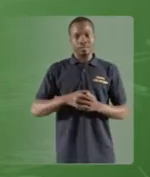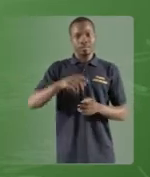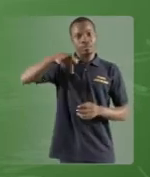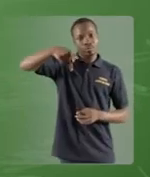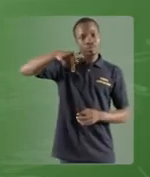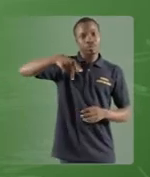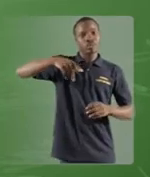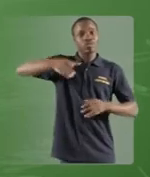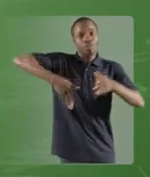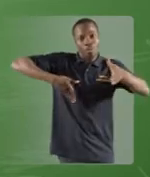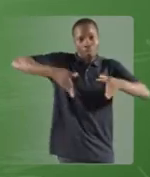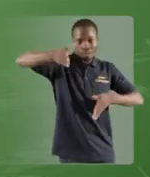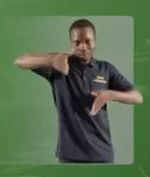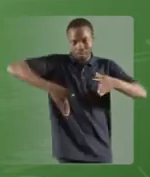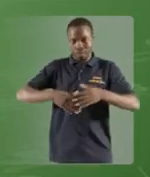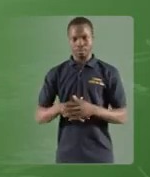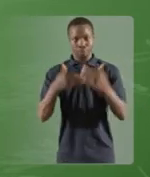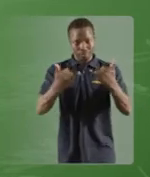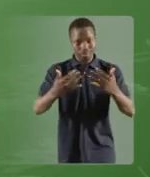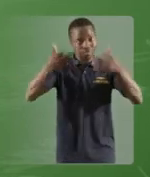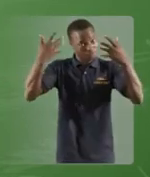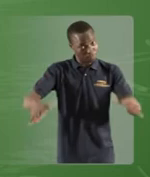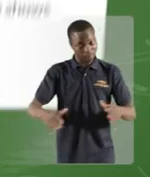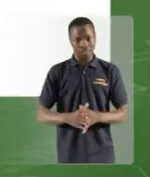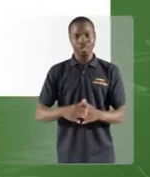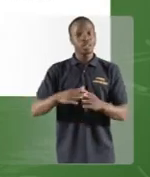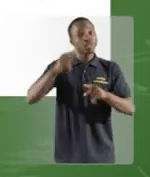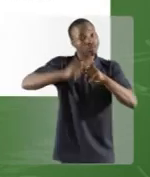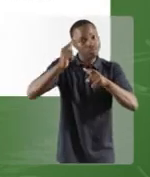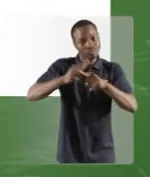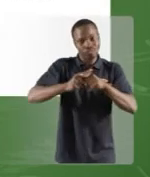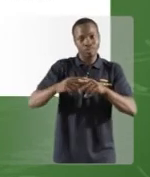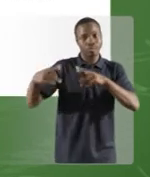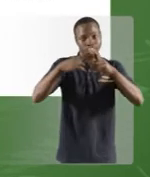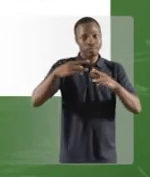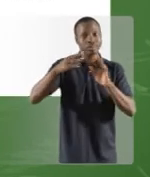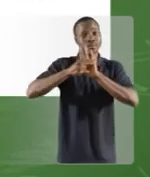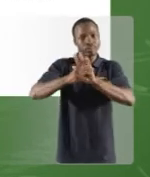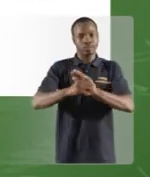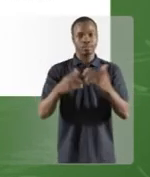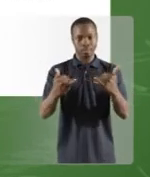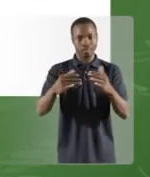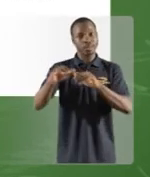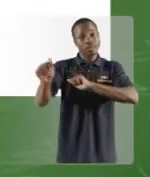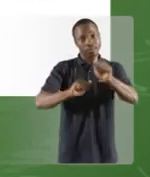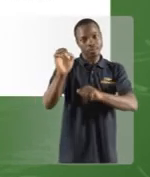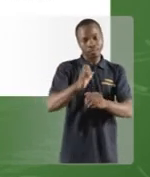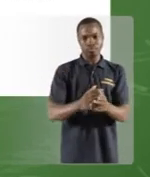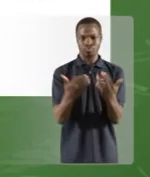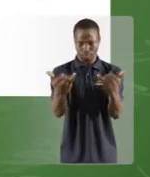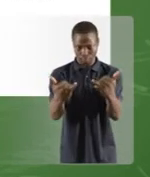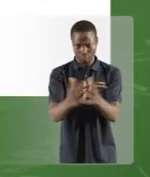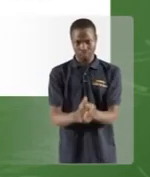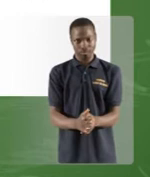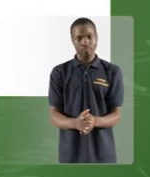Now we're going to reuse these words in an activity. All right? A practice activity. All right? Now, here are